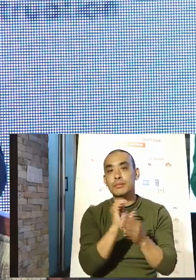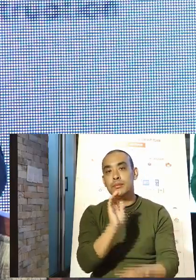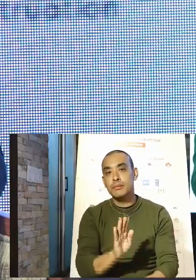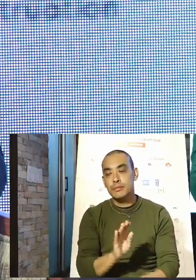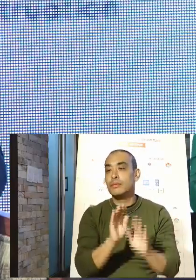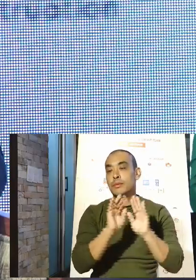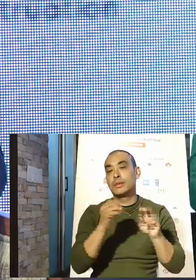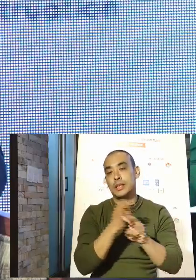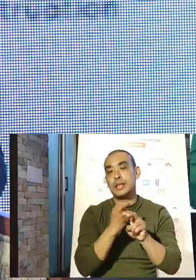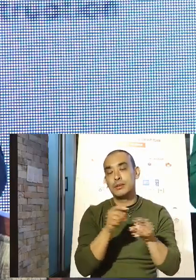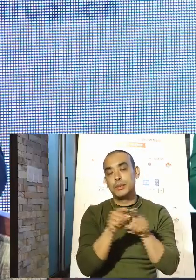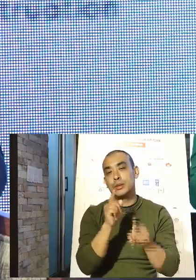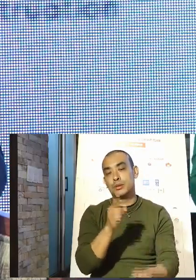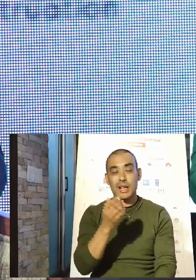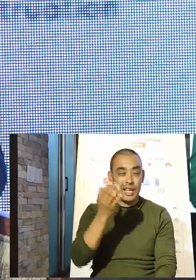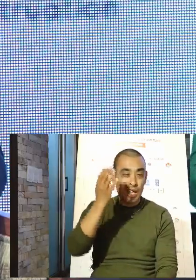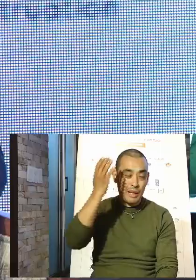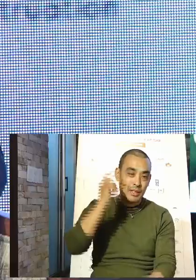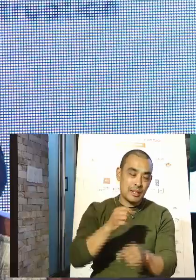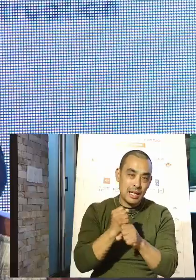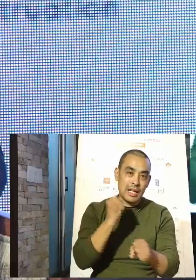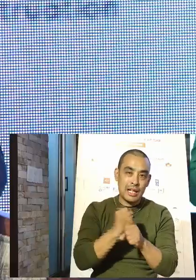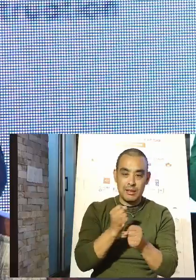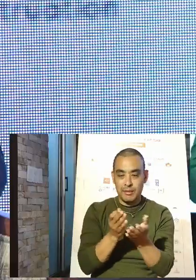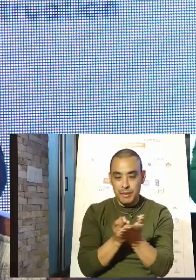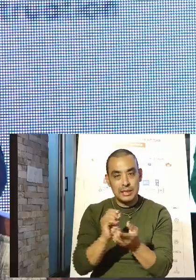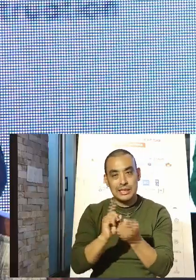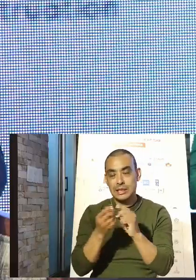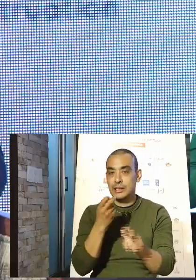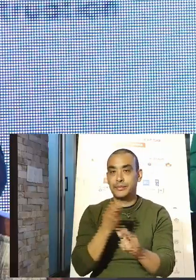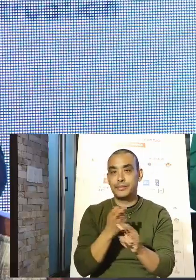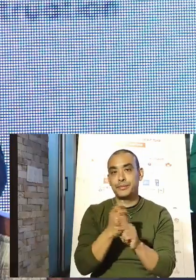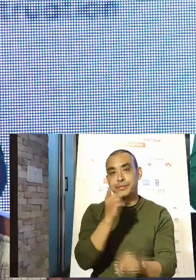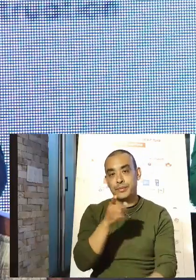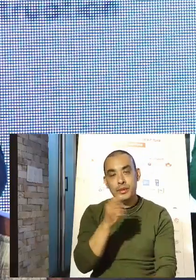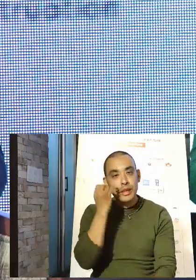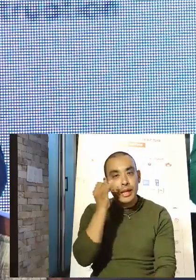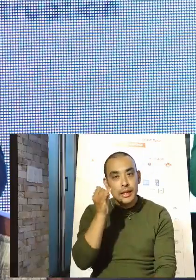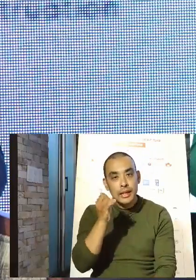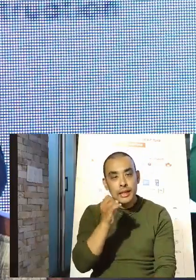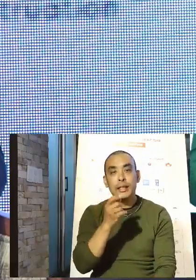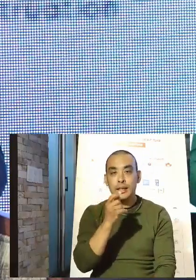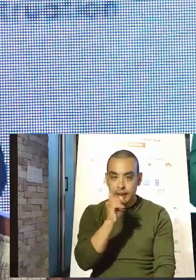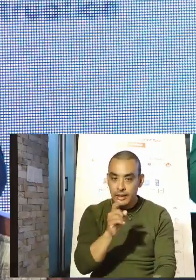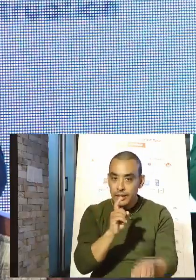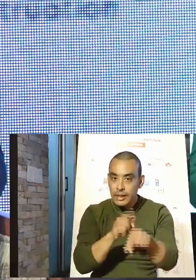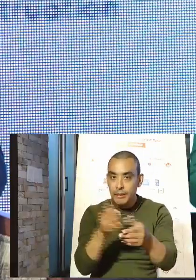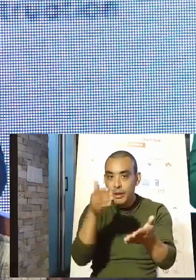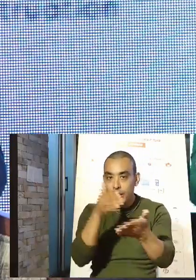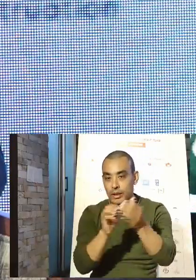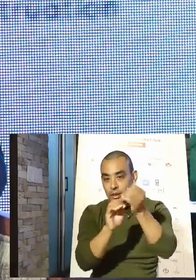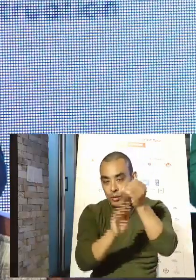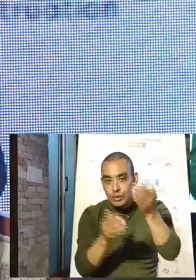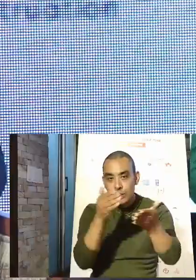very difficult, and it takes a long time, and it's deeply embedded in behavior change. So I think this idea of like how do we invest time and resources